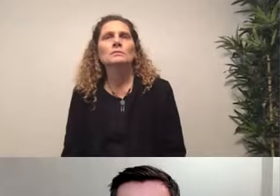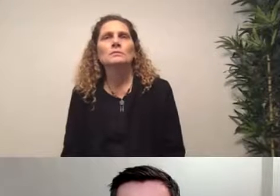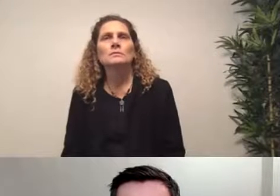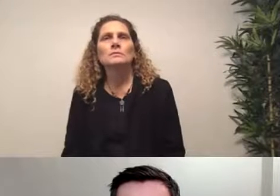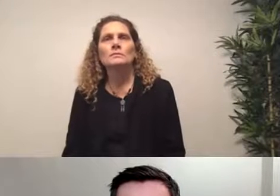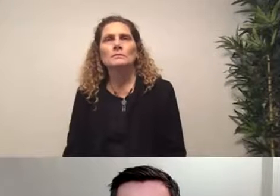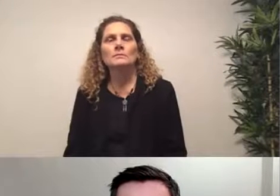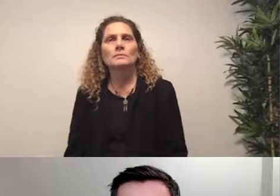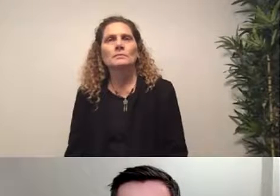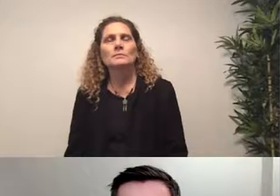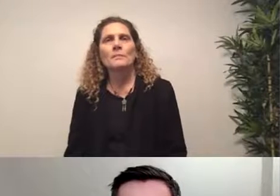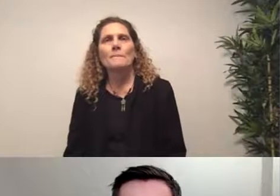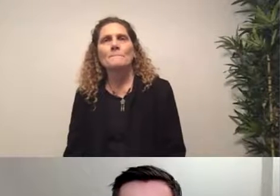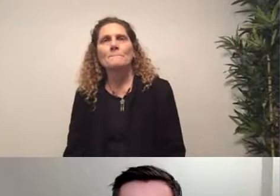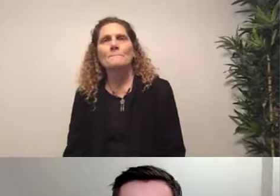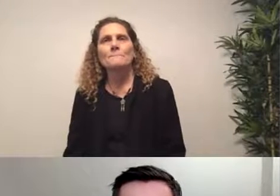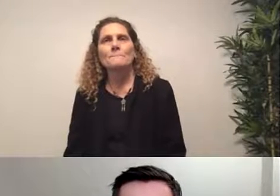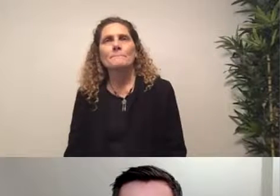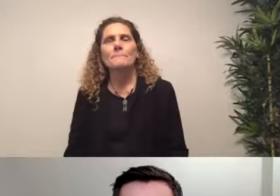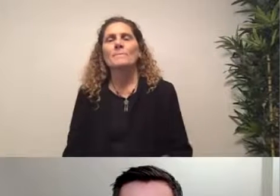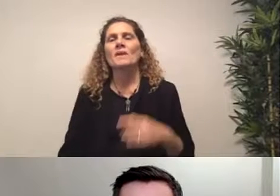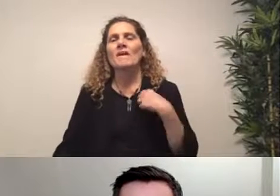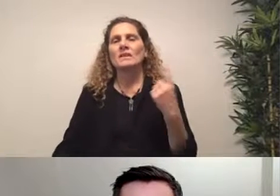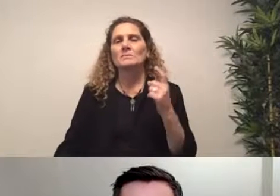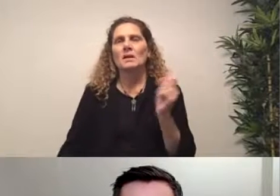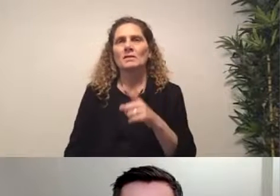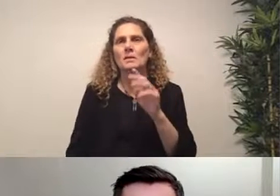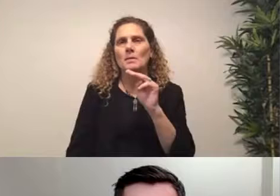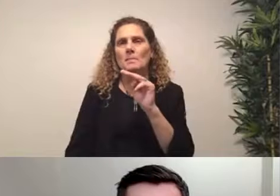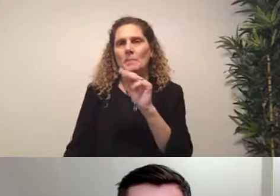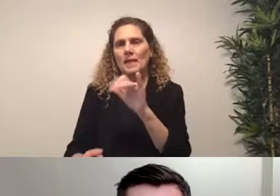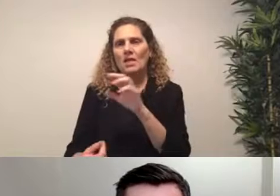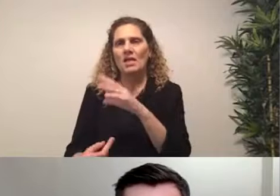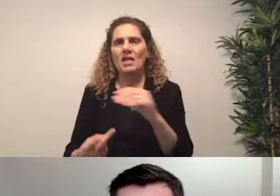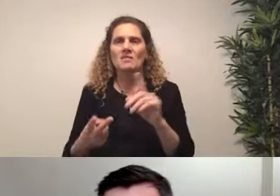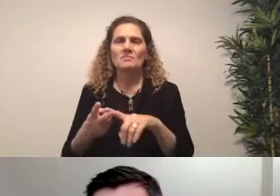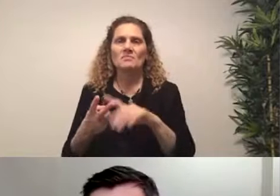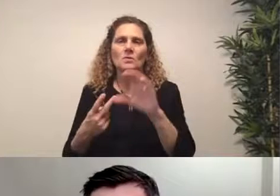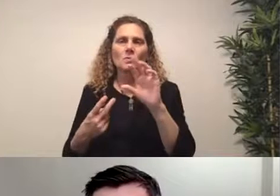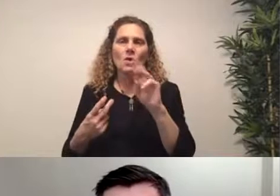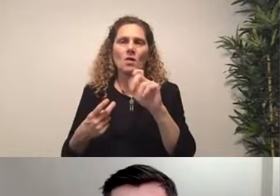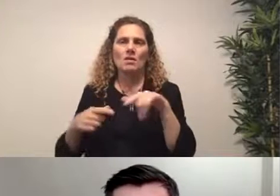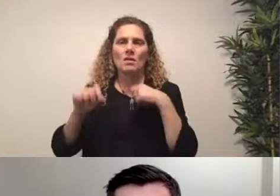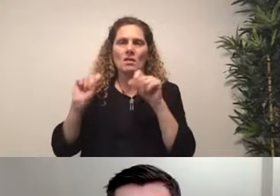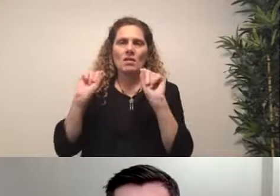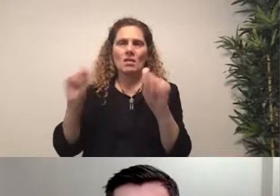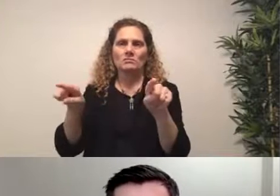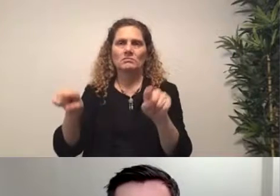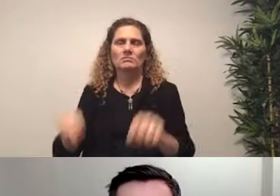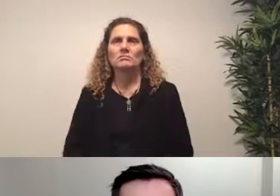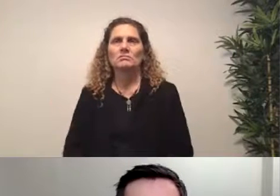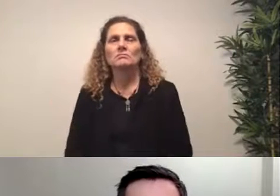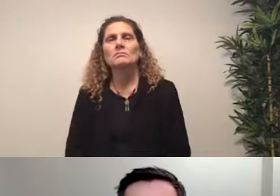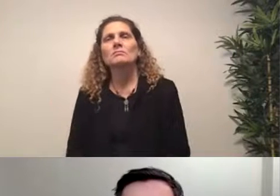Commissioner Jackson said there are daily meetings about vaccine distribution. One of the topics of discussion is the definition of essential